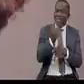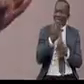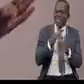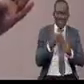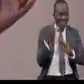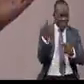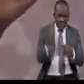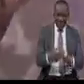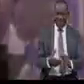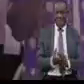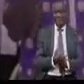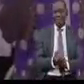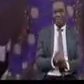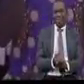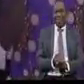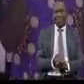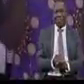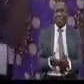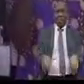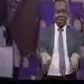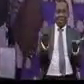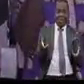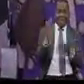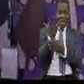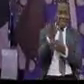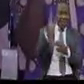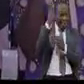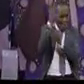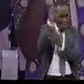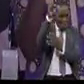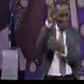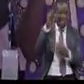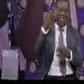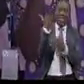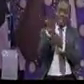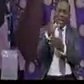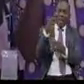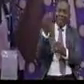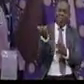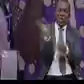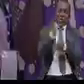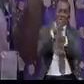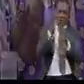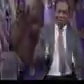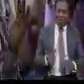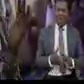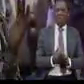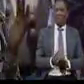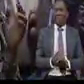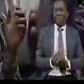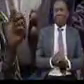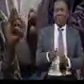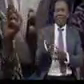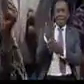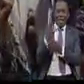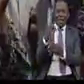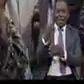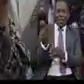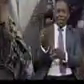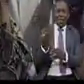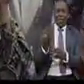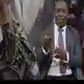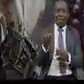It's of that hand, the hand of a conqueror. The hand of Brother Victor,